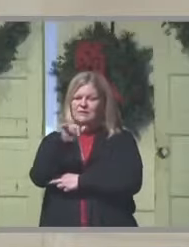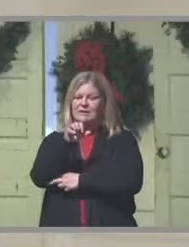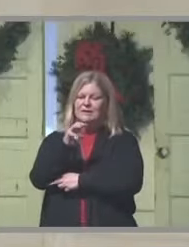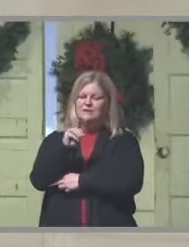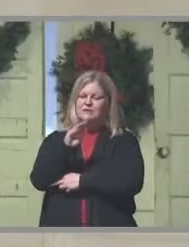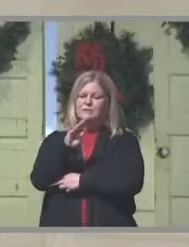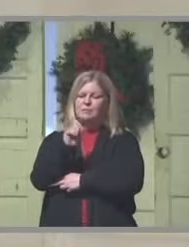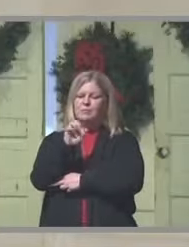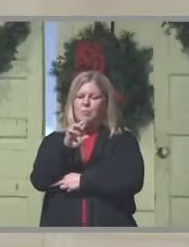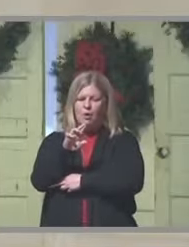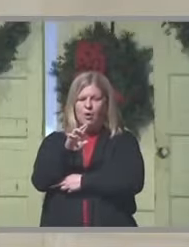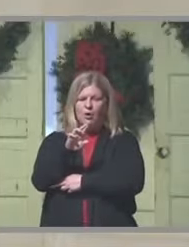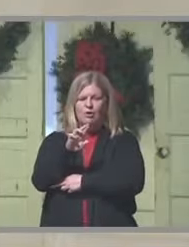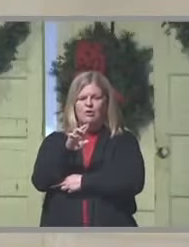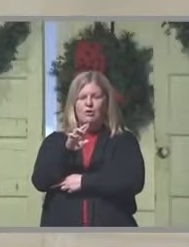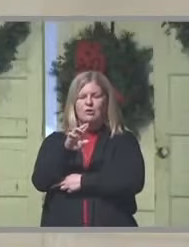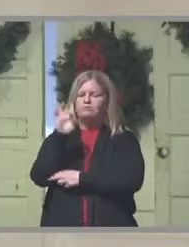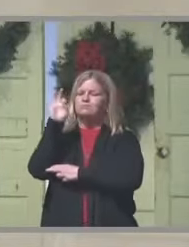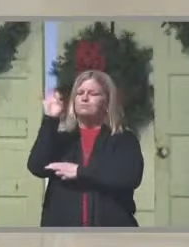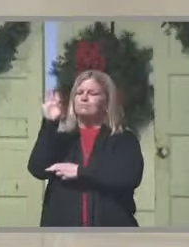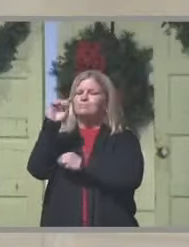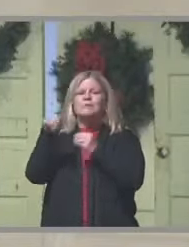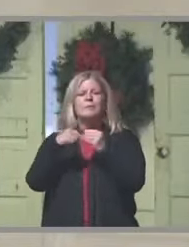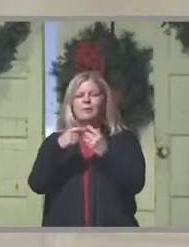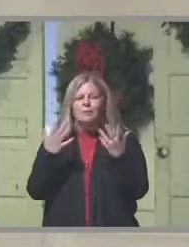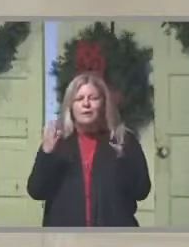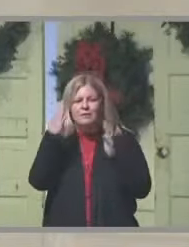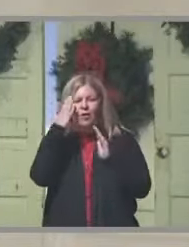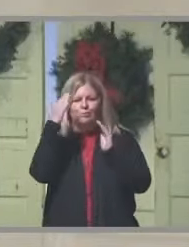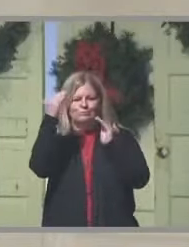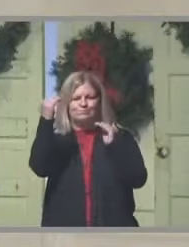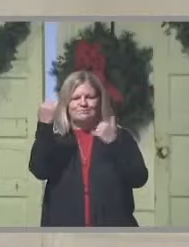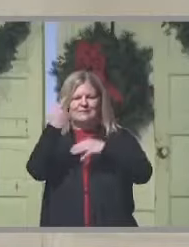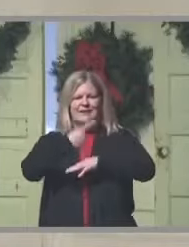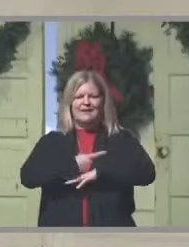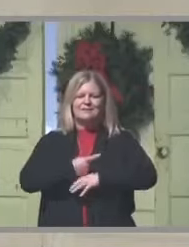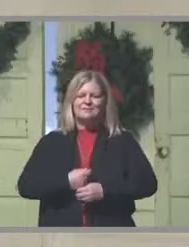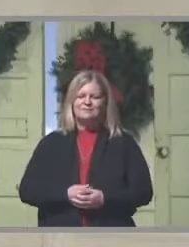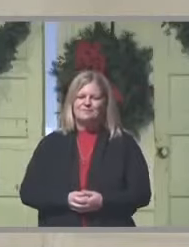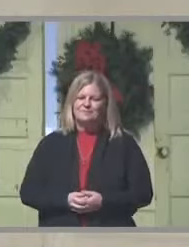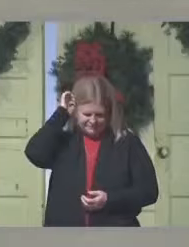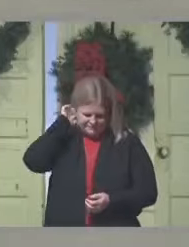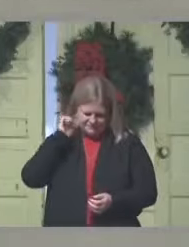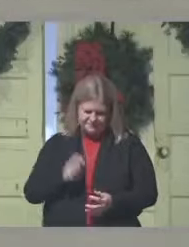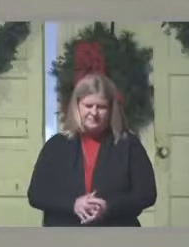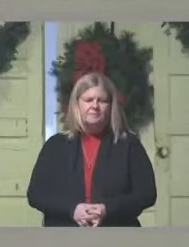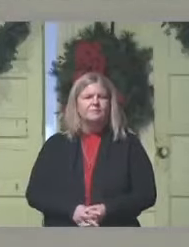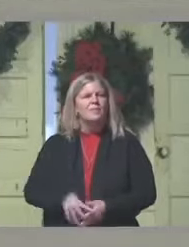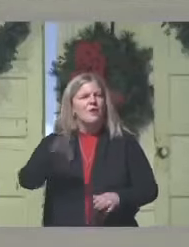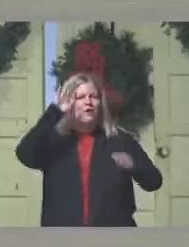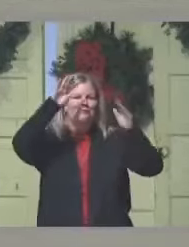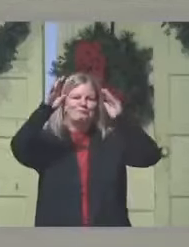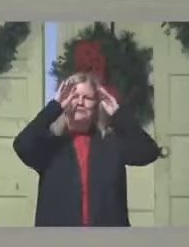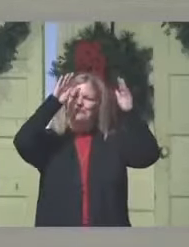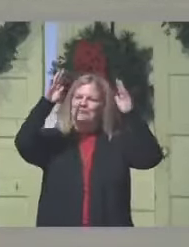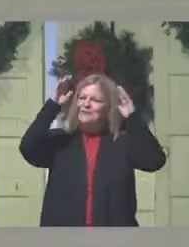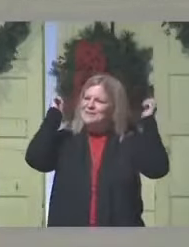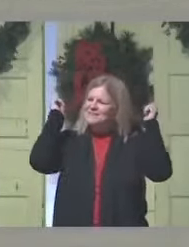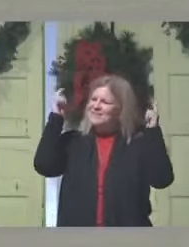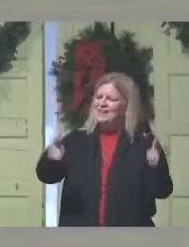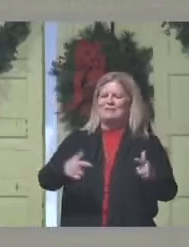Barker brings a message of hope to us today. Well, greetings,